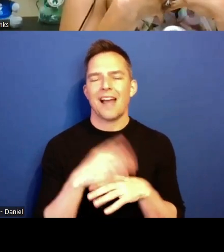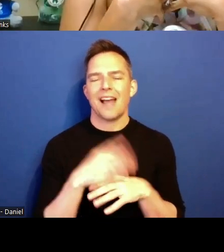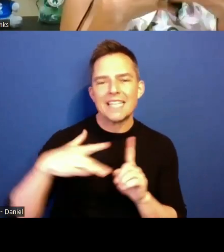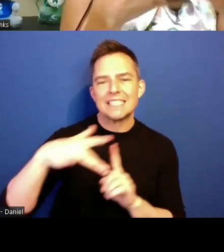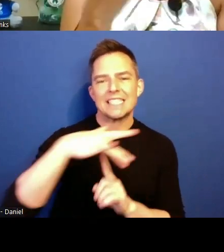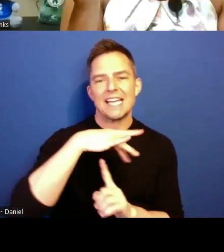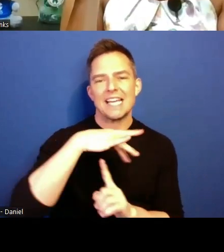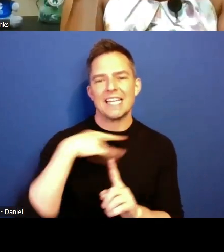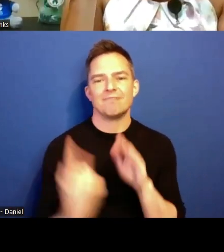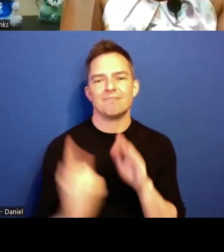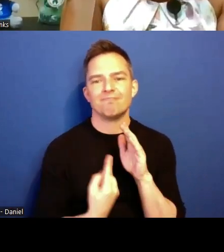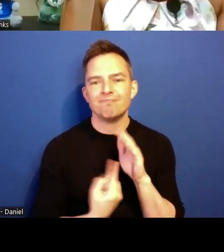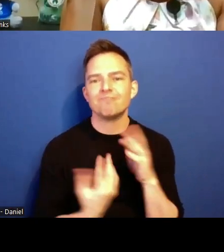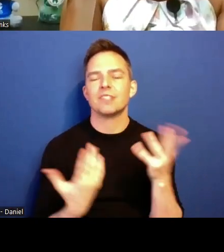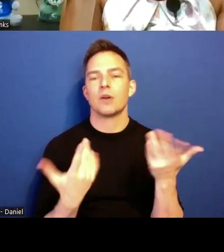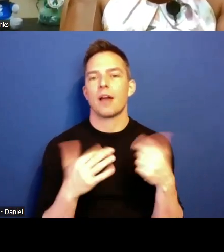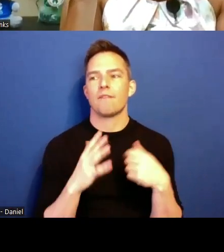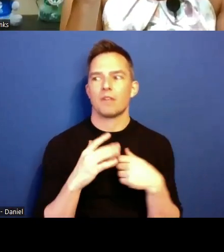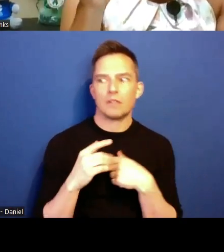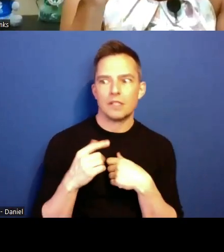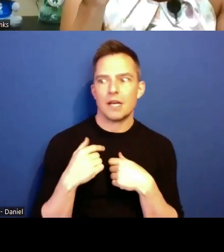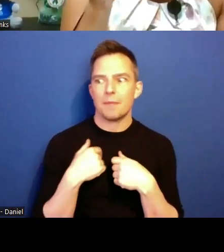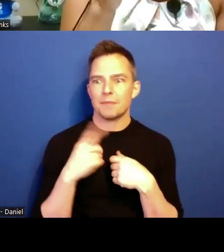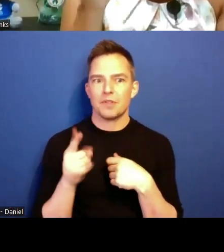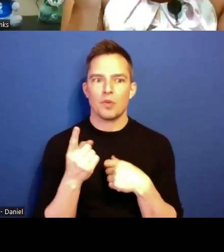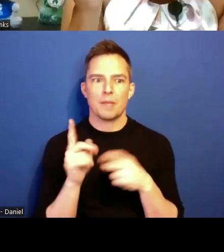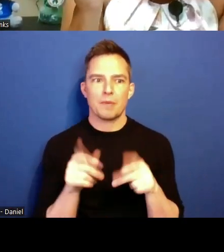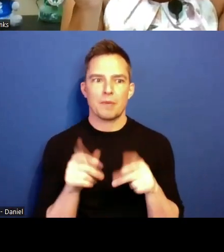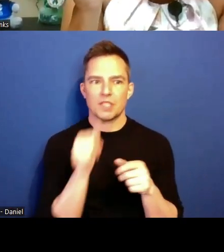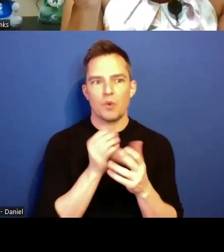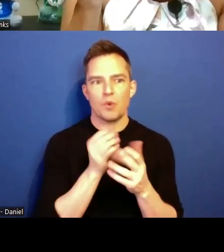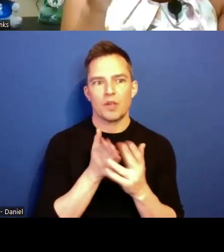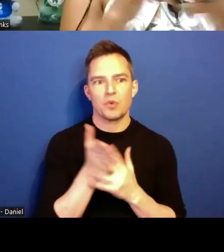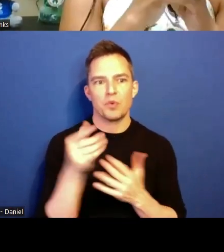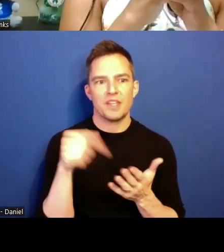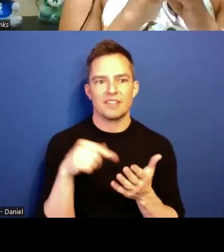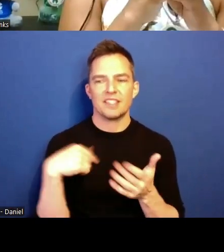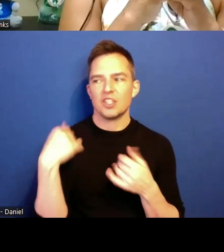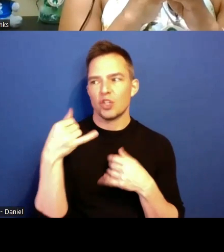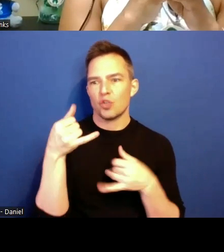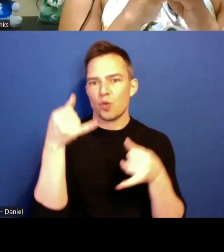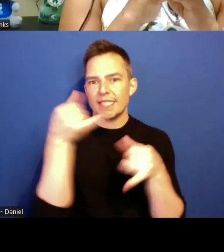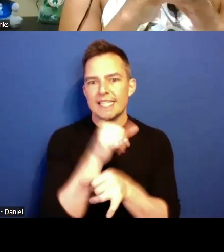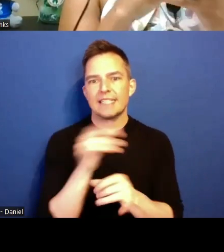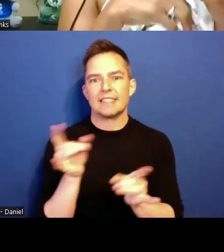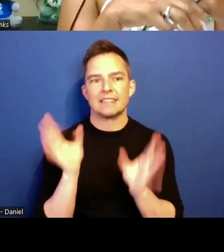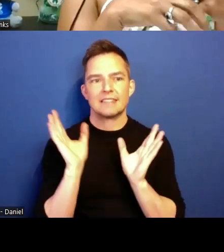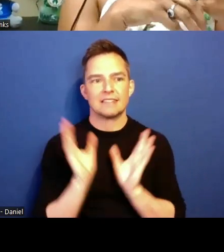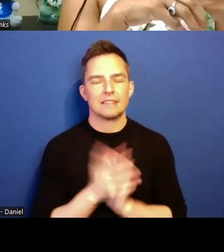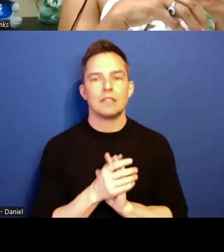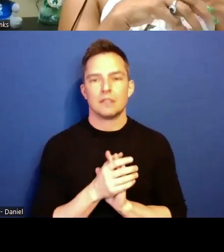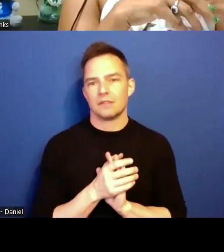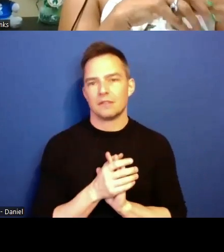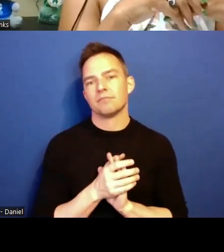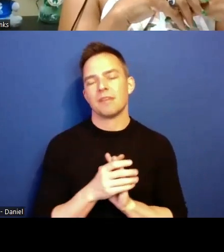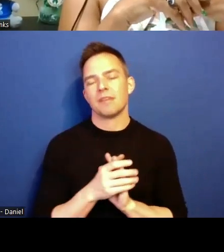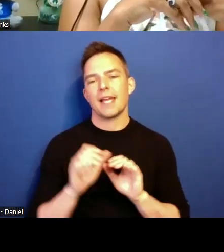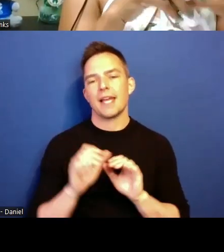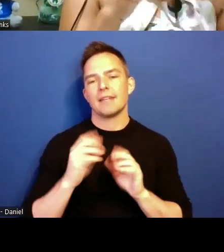isolated myself because I'm like, I must be the only person going through this. This is ridiculous. I doubted